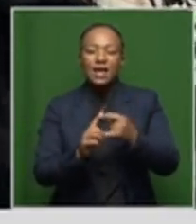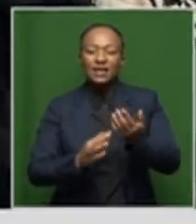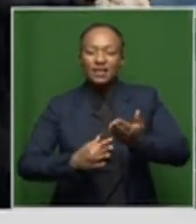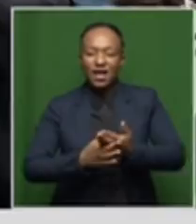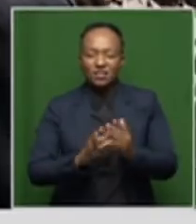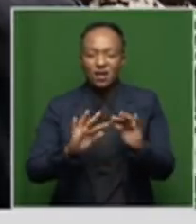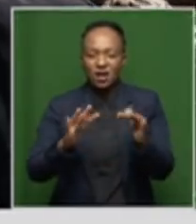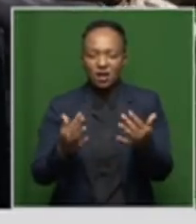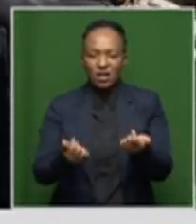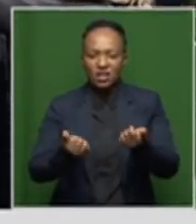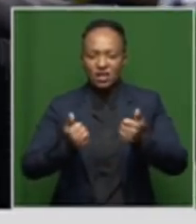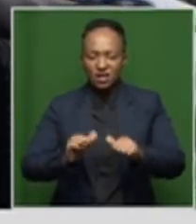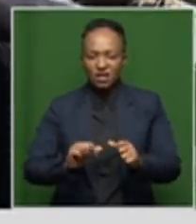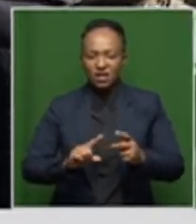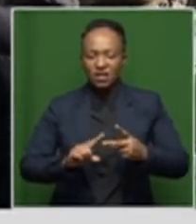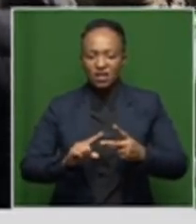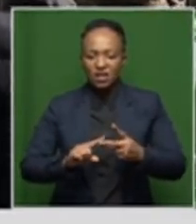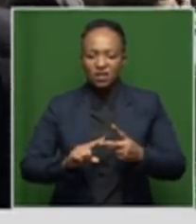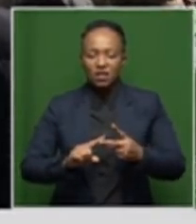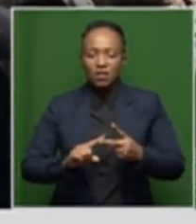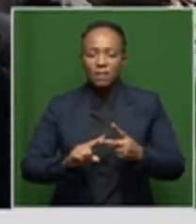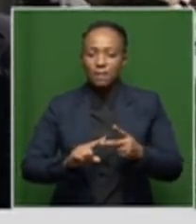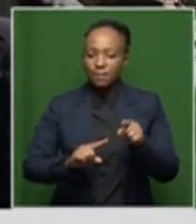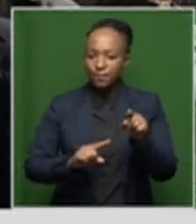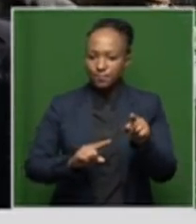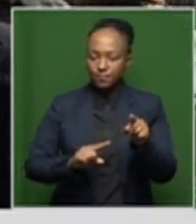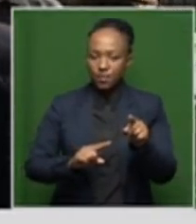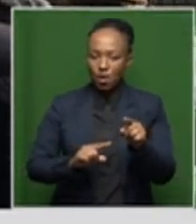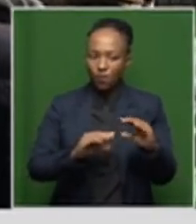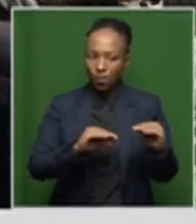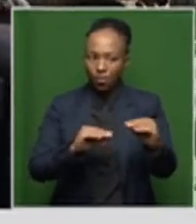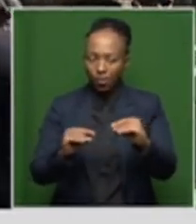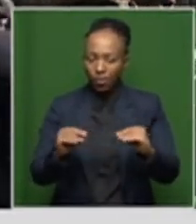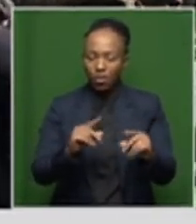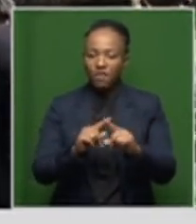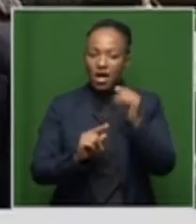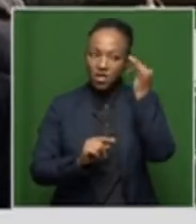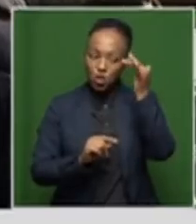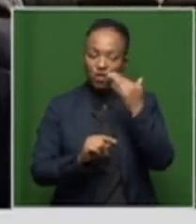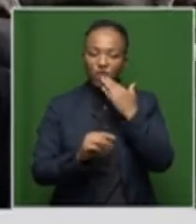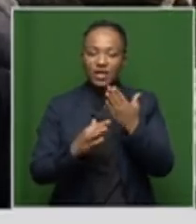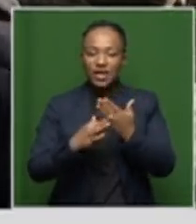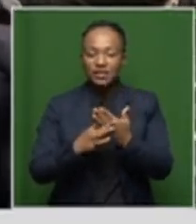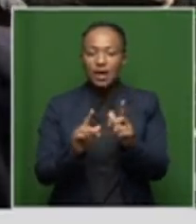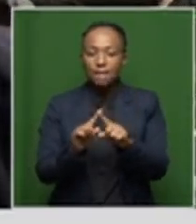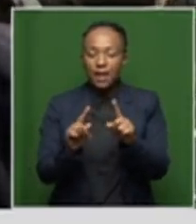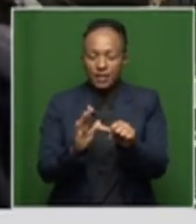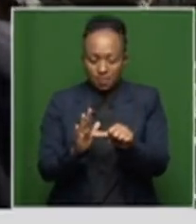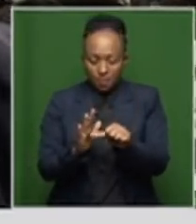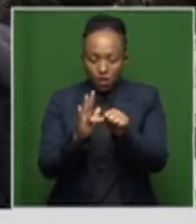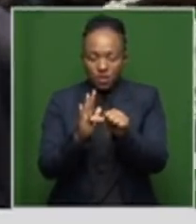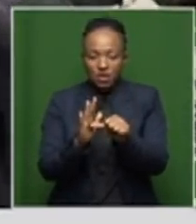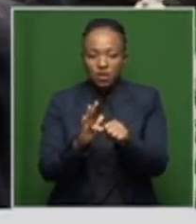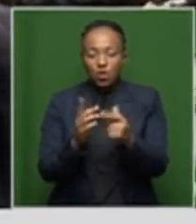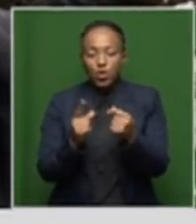case, and dealt with the politics or conspiracy theories around the case. But what is key for us, because we do